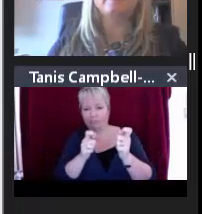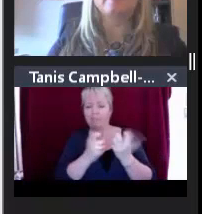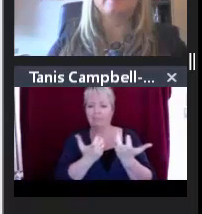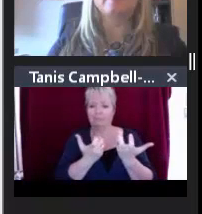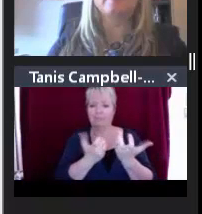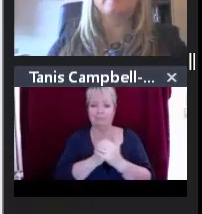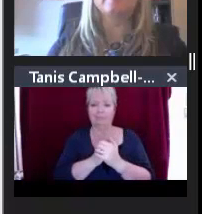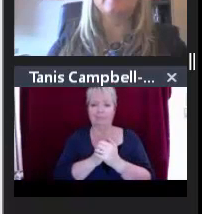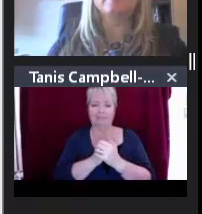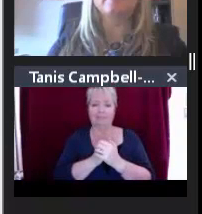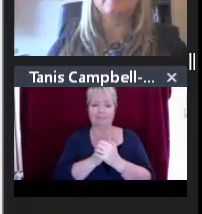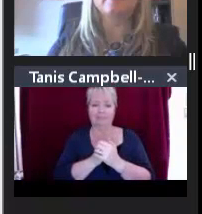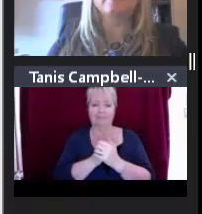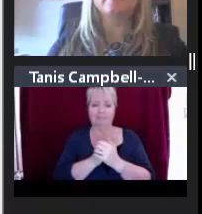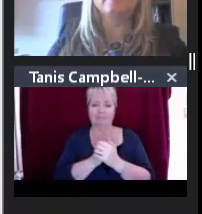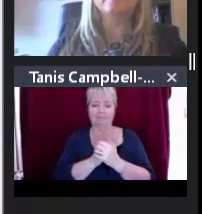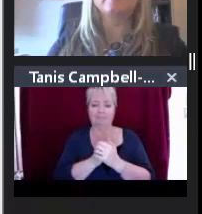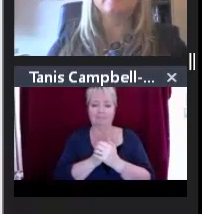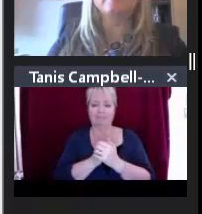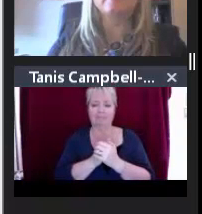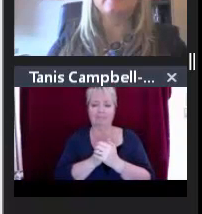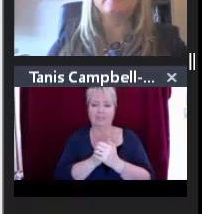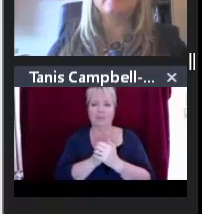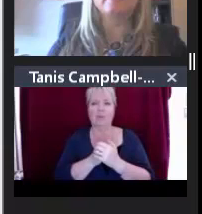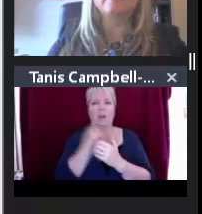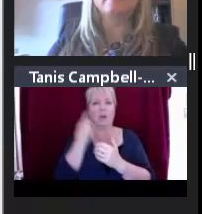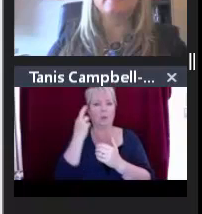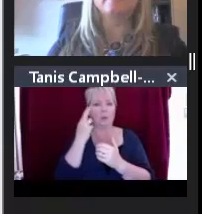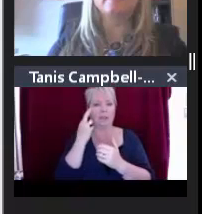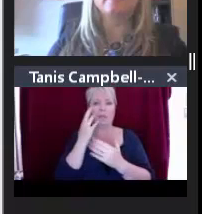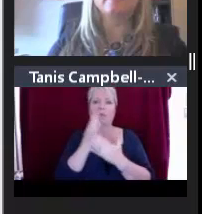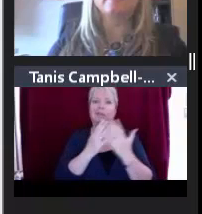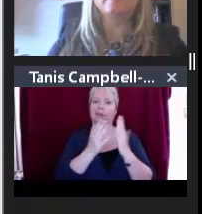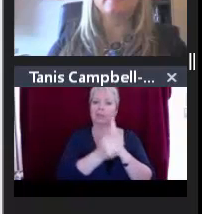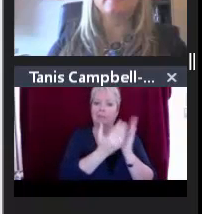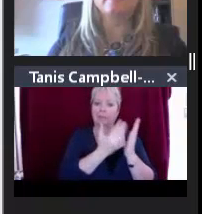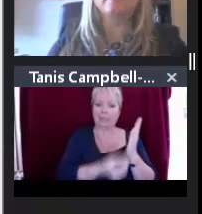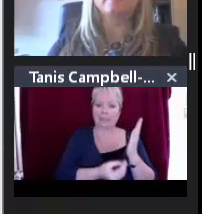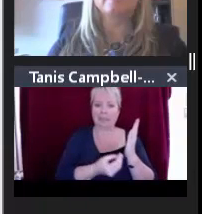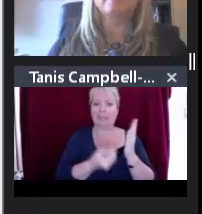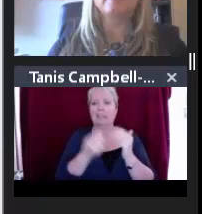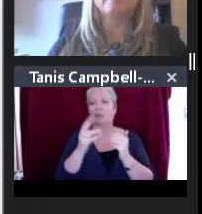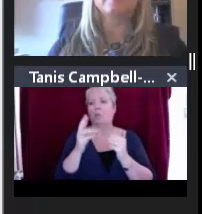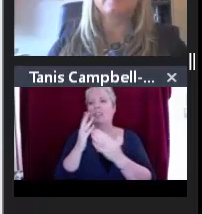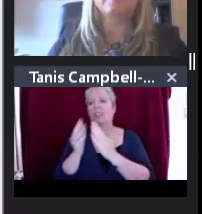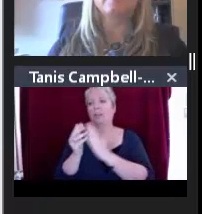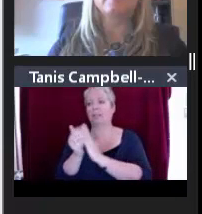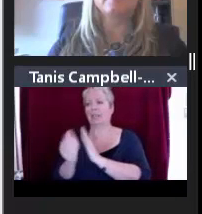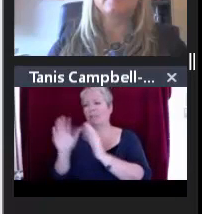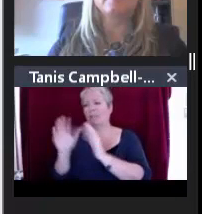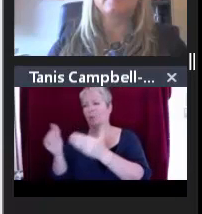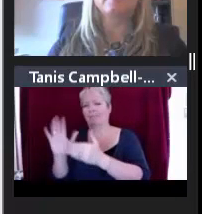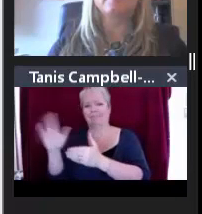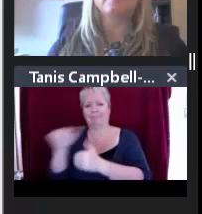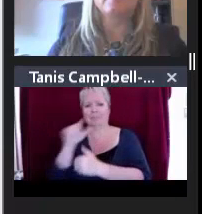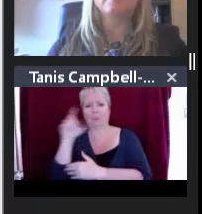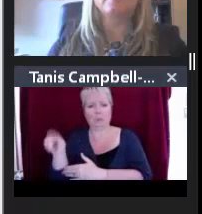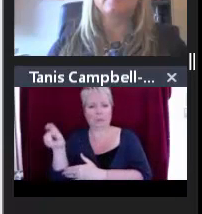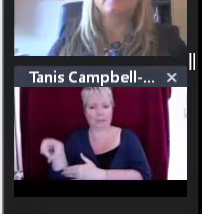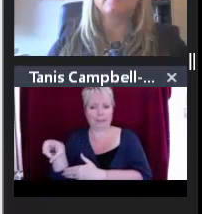to either develop more skills or not to focus on, because I tend to